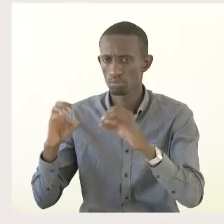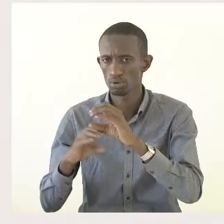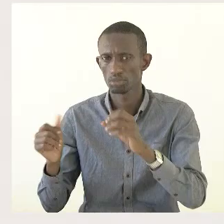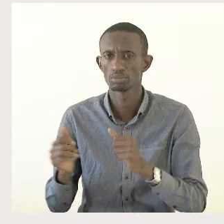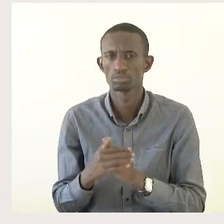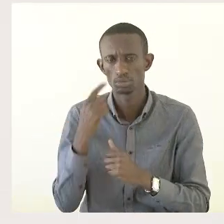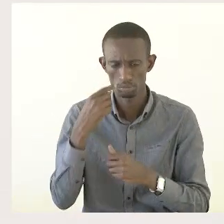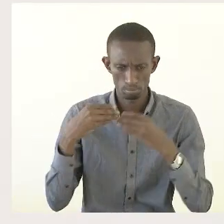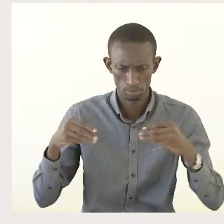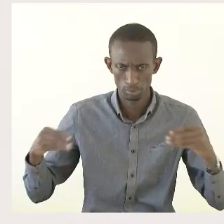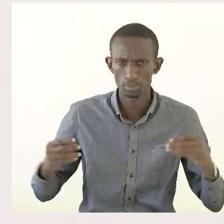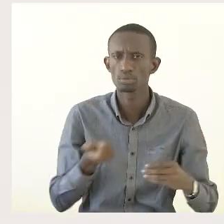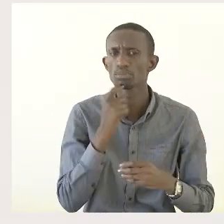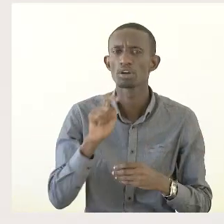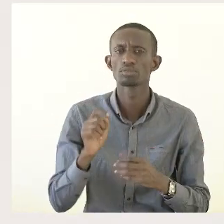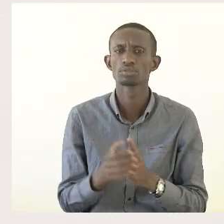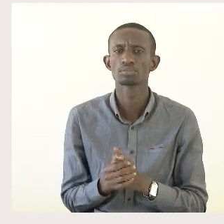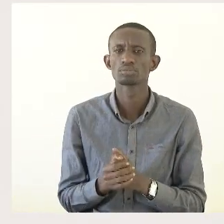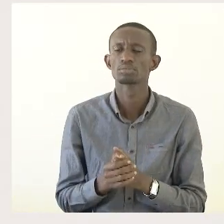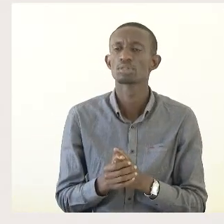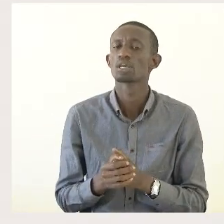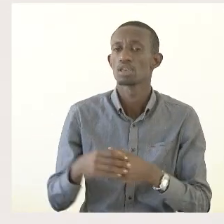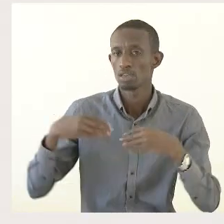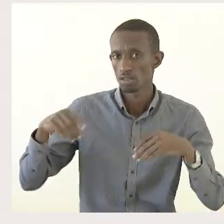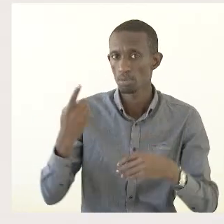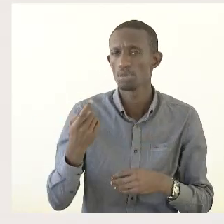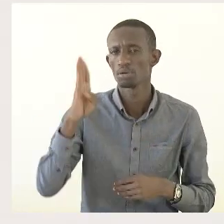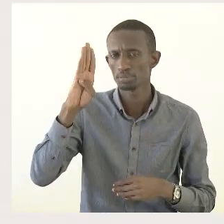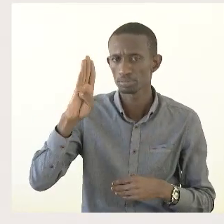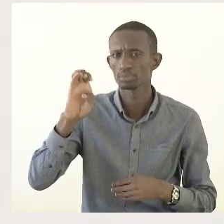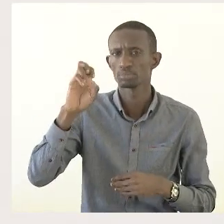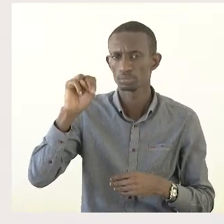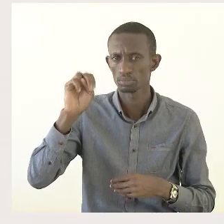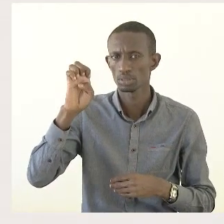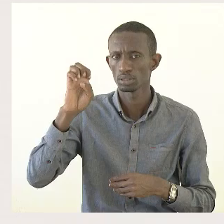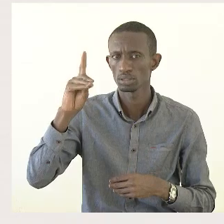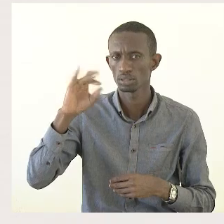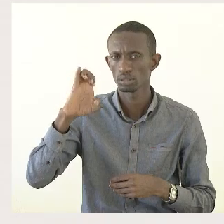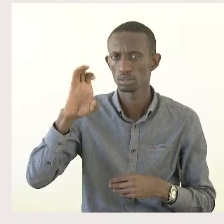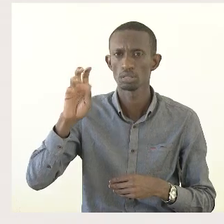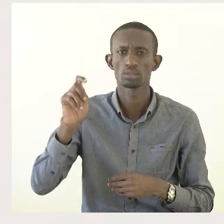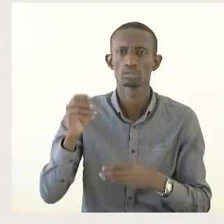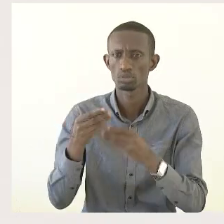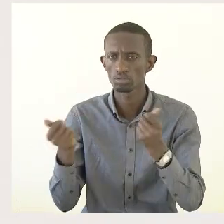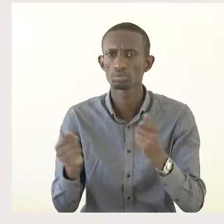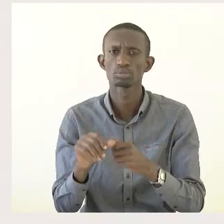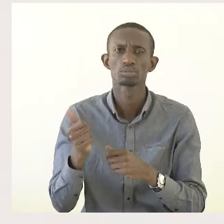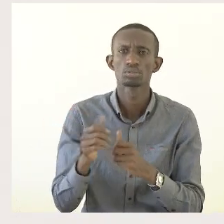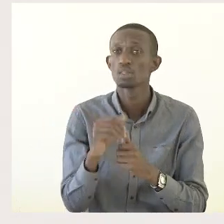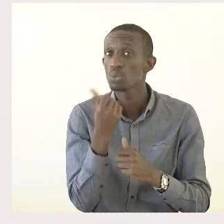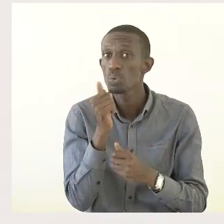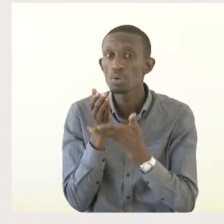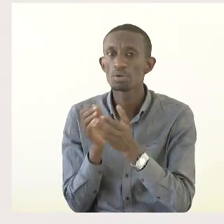the materials required. We use the Bendix solution, which is brew in a brew reagent. We use hydrochloric